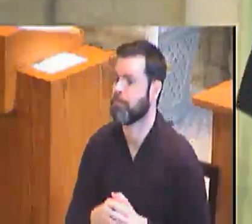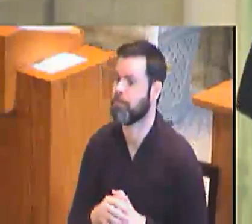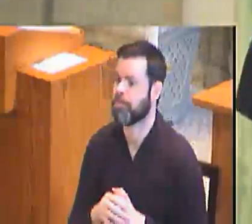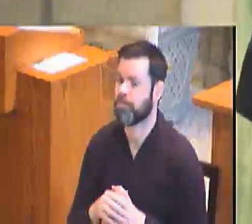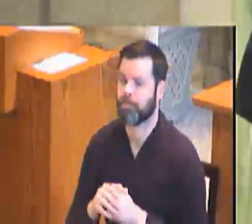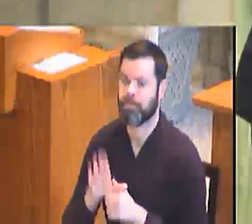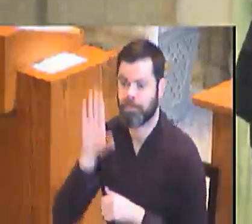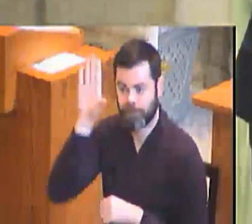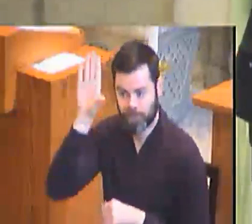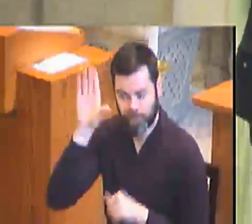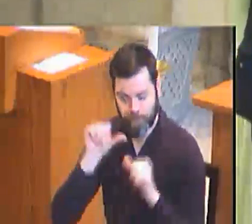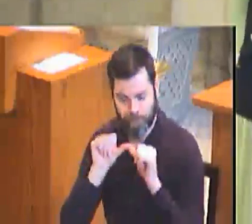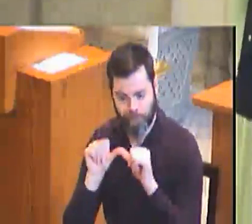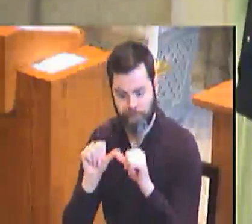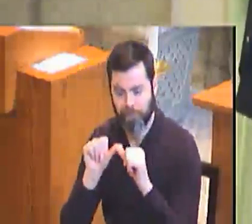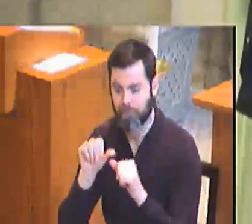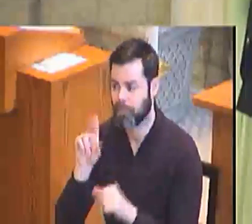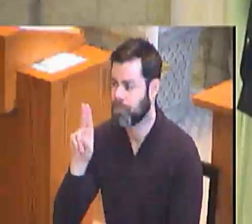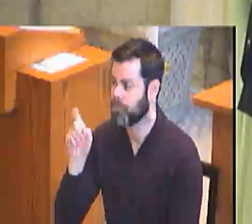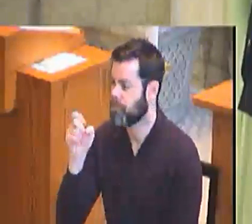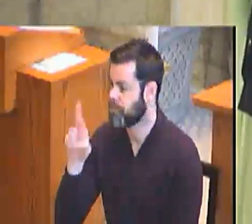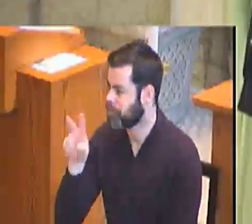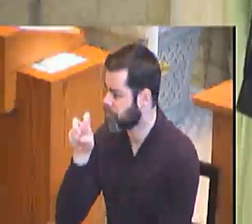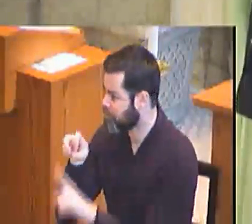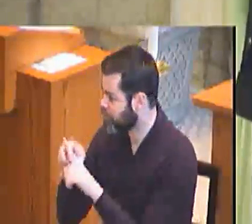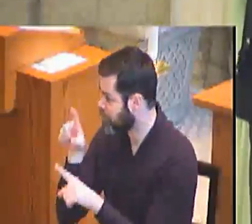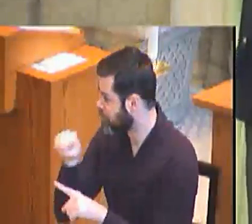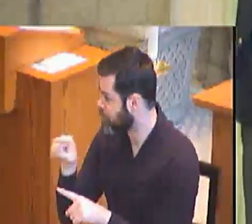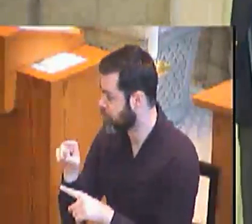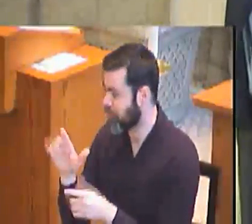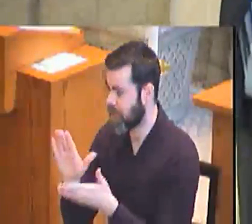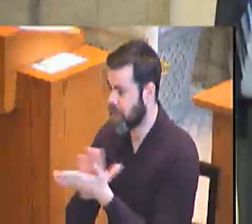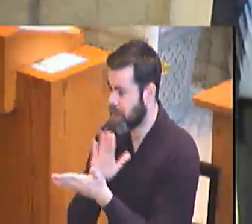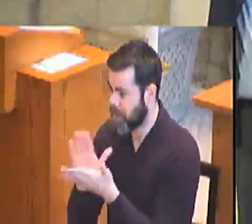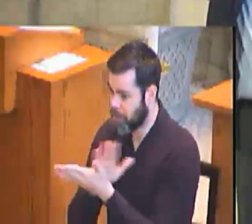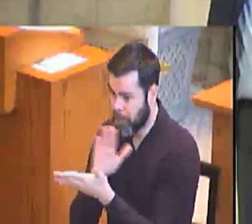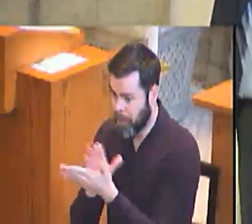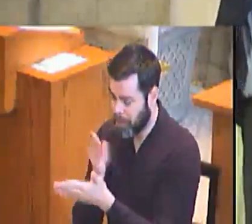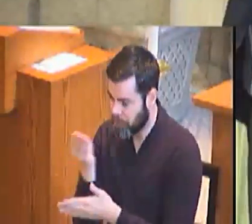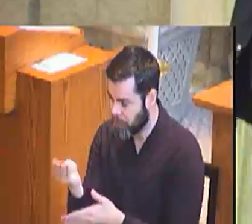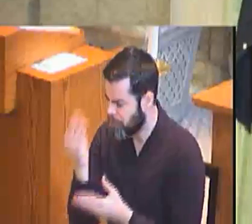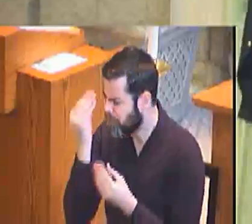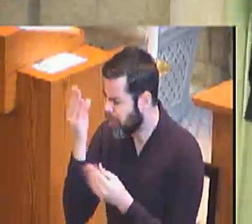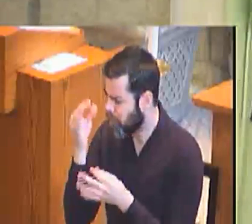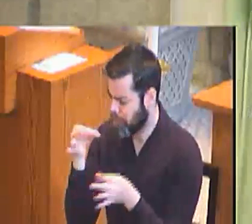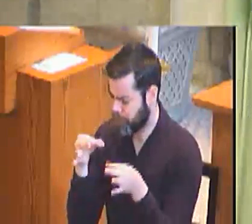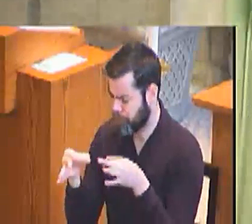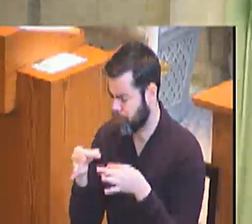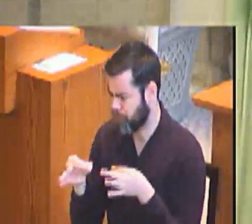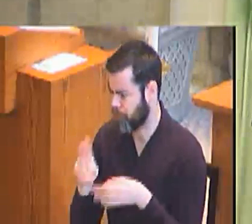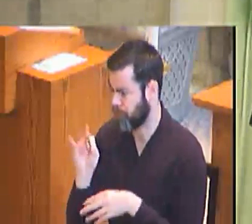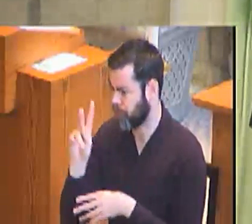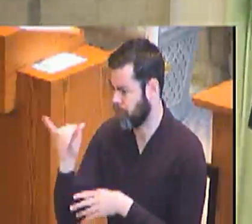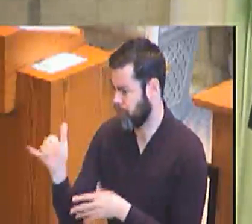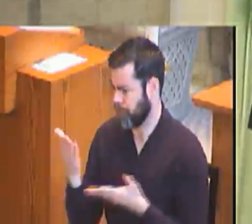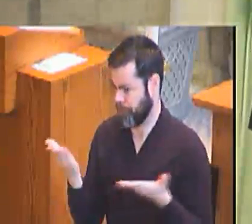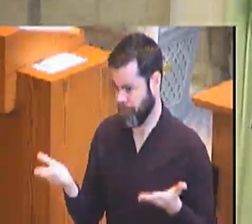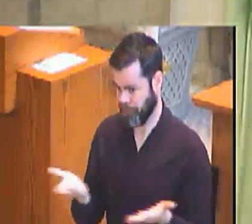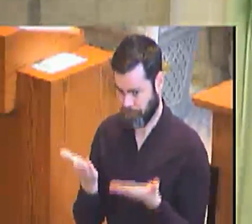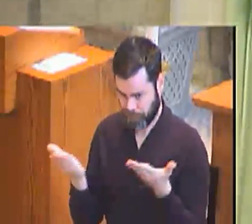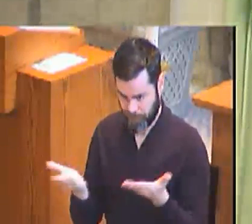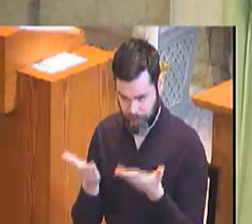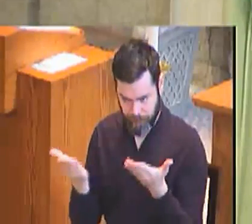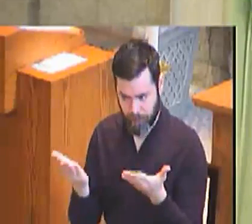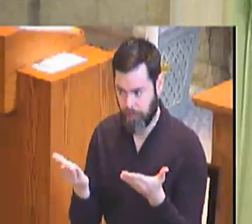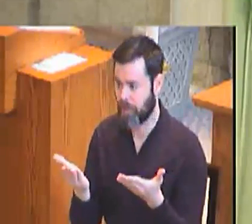hands up, please, until our ushers get to you. That packet of information you're receiving tells you a lot about Unity Minneapolis. There's